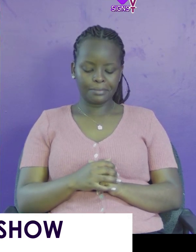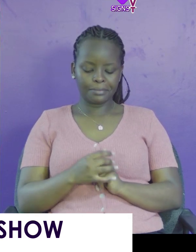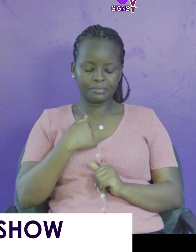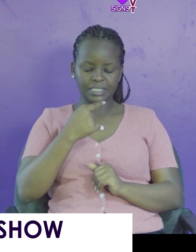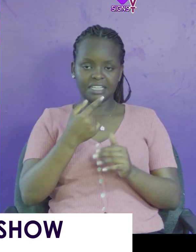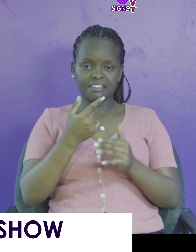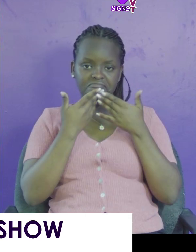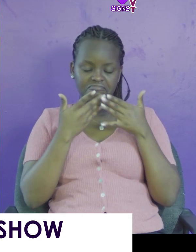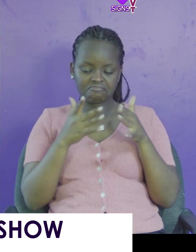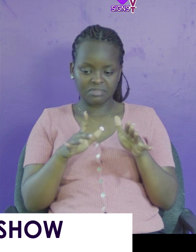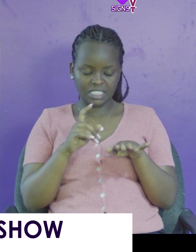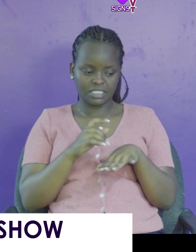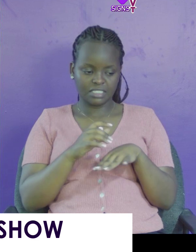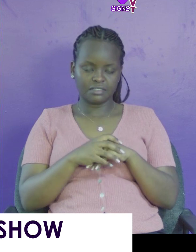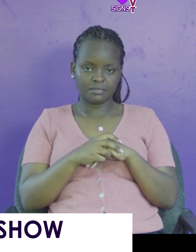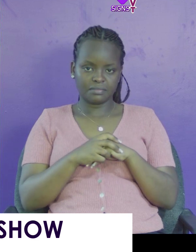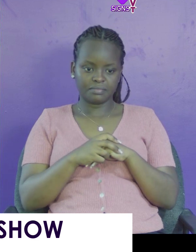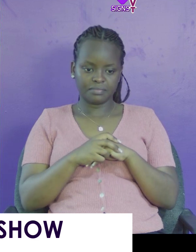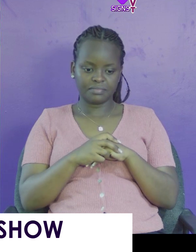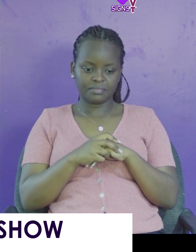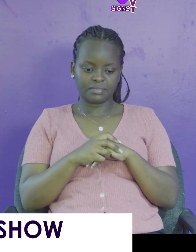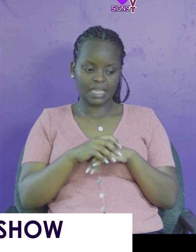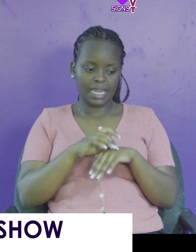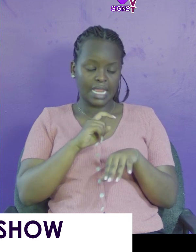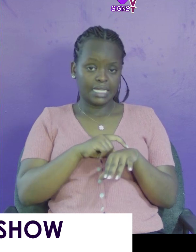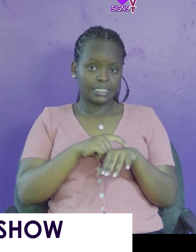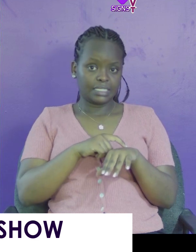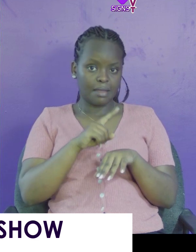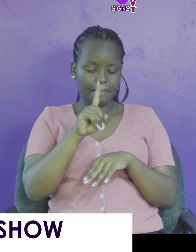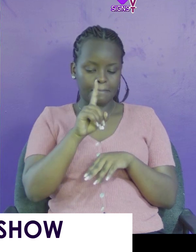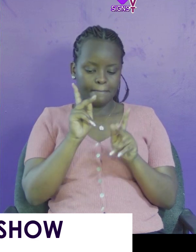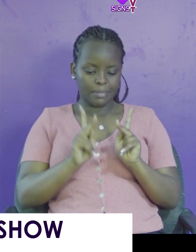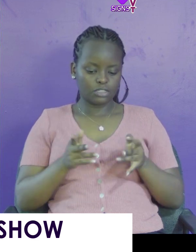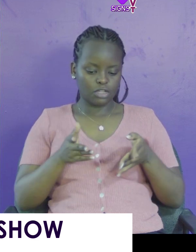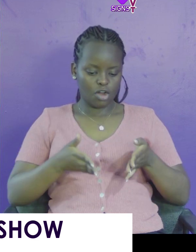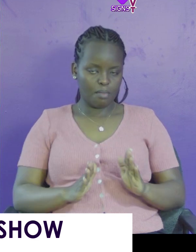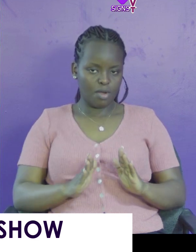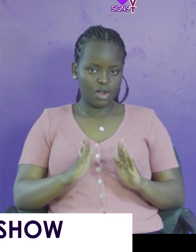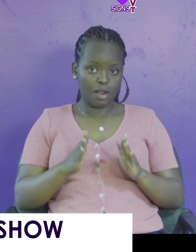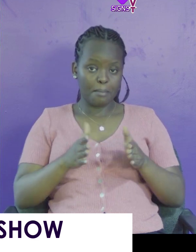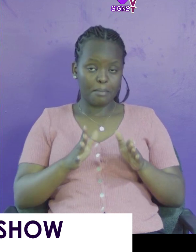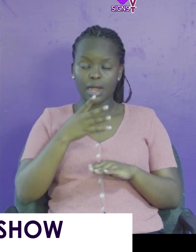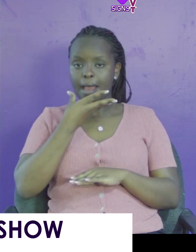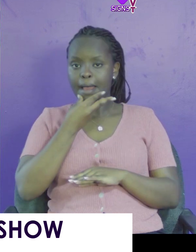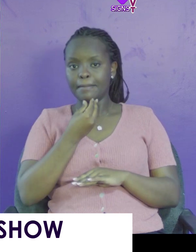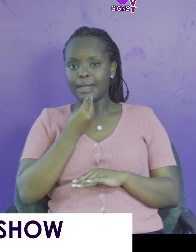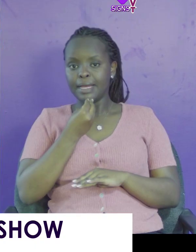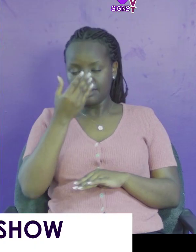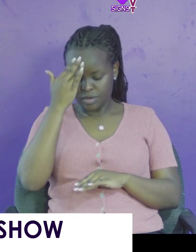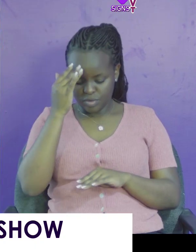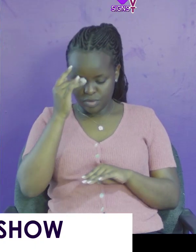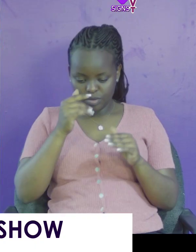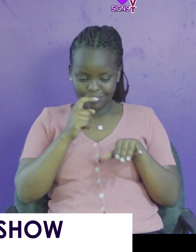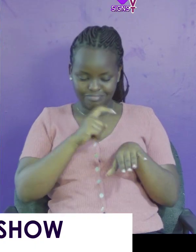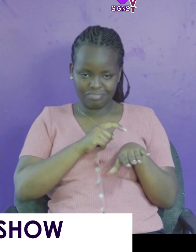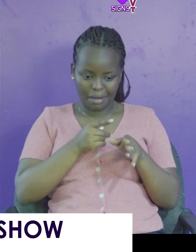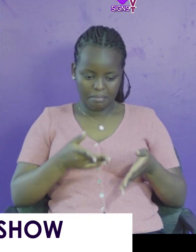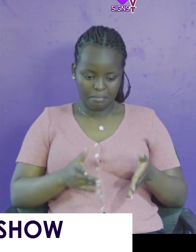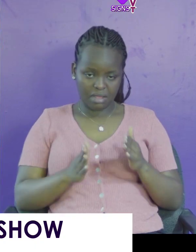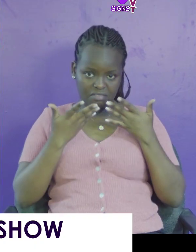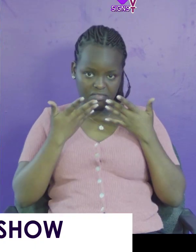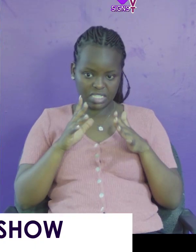that And all. when one is born a man, we know that at the time of birth, Yes. when